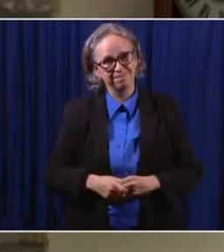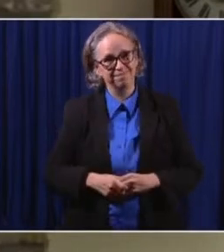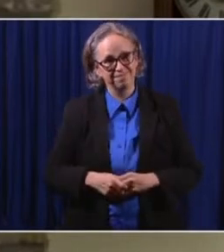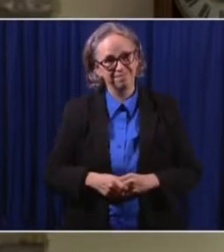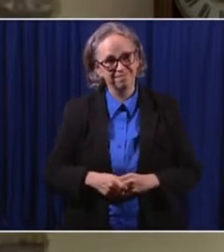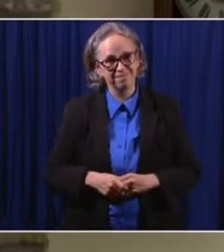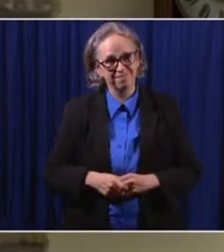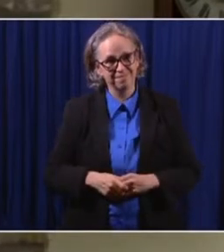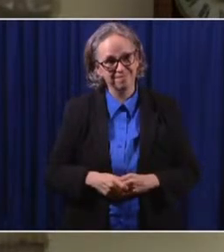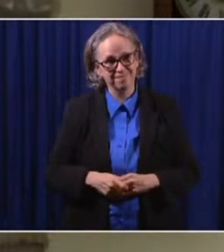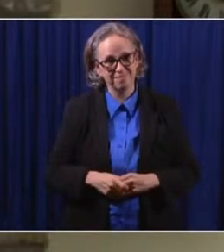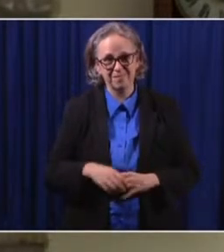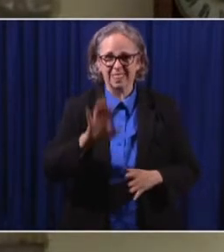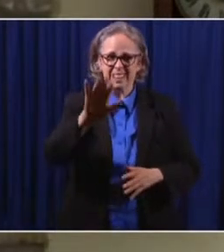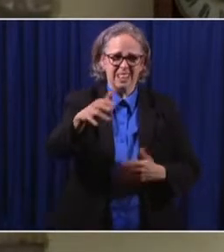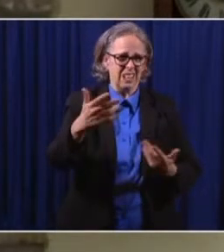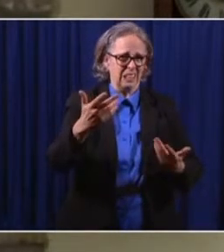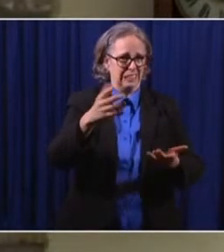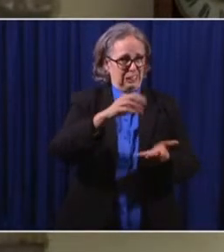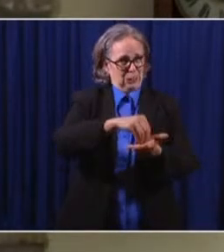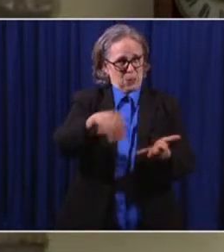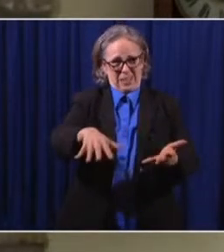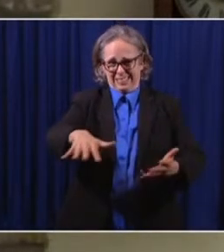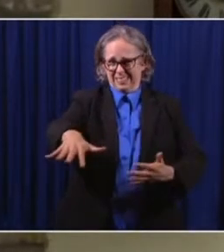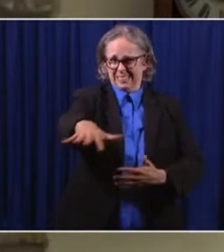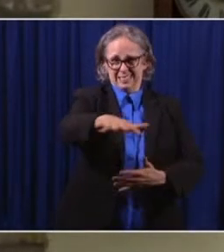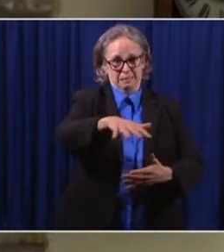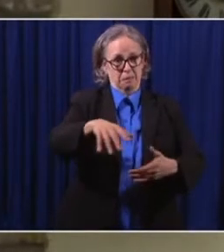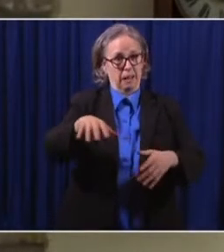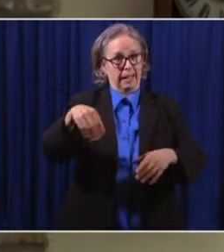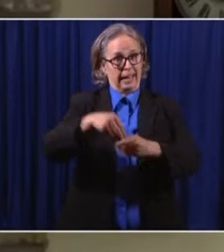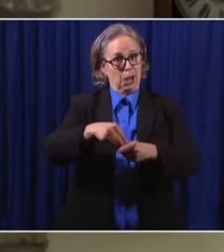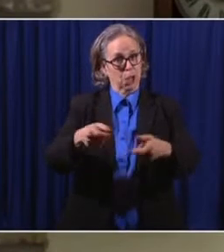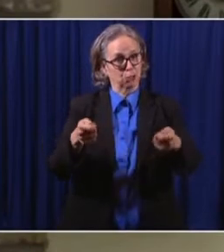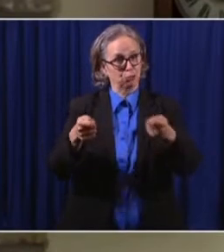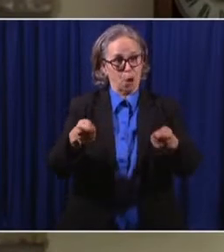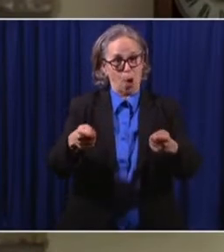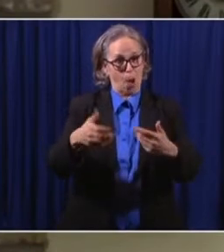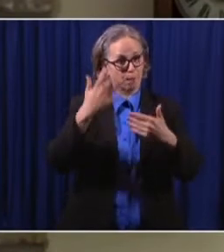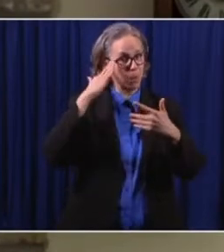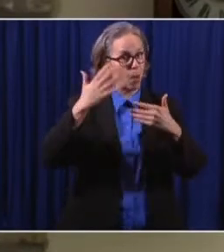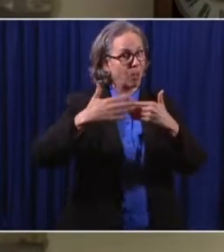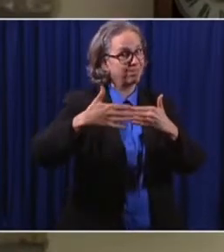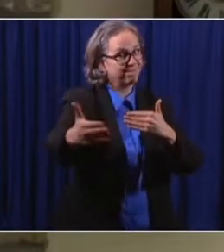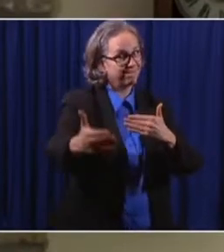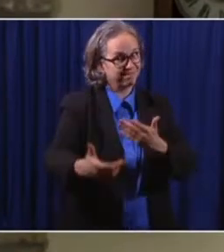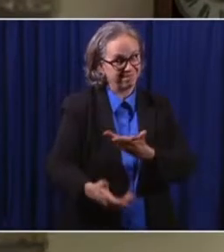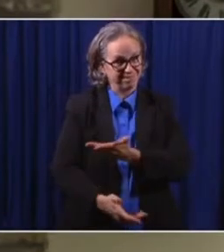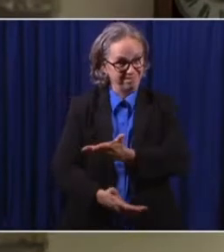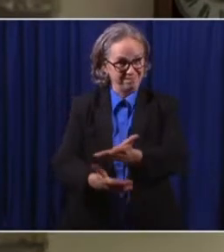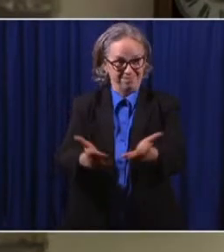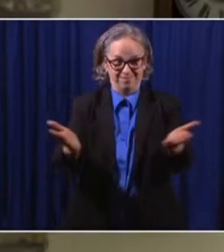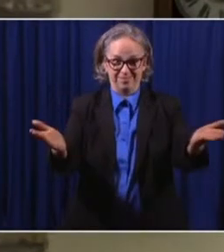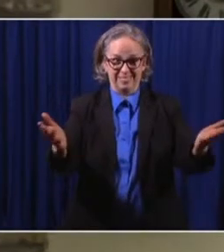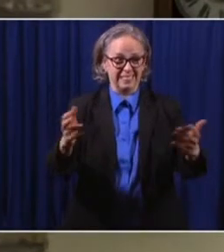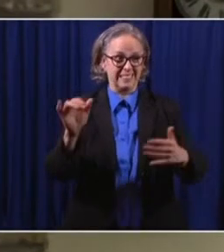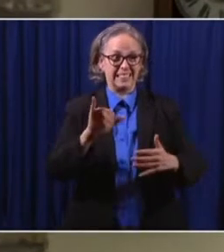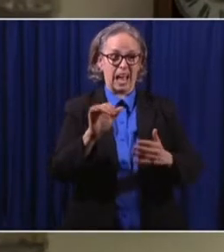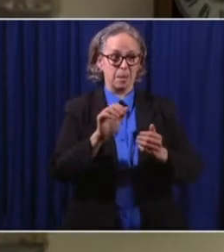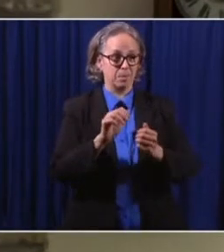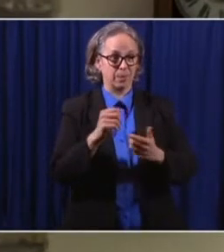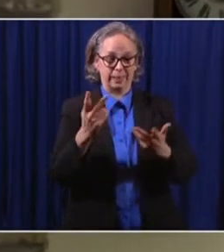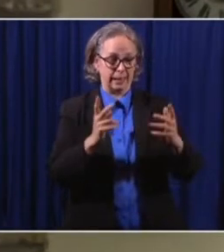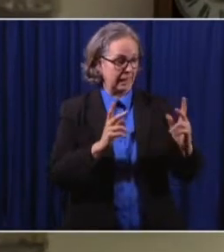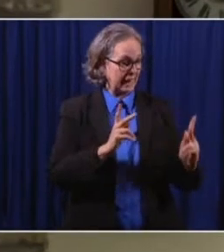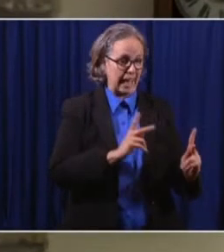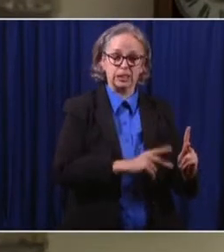They really control that, and the school can do everything that it can do. And again, just like our K through 12 schools, our colleges